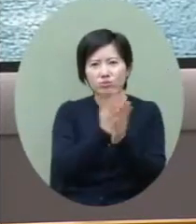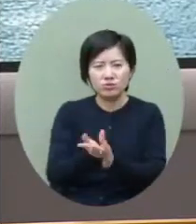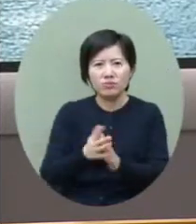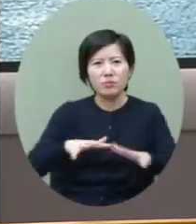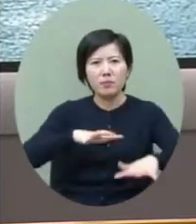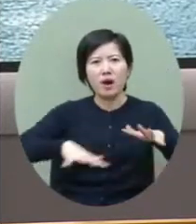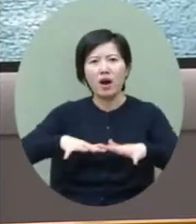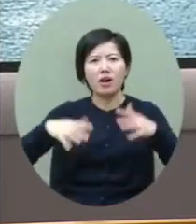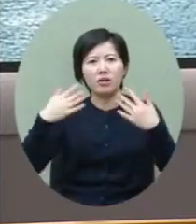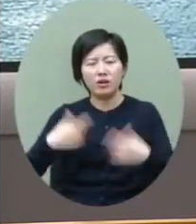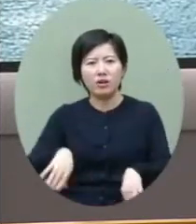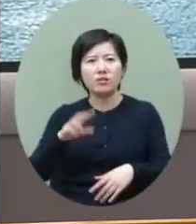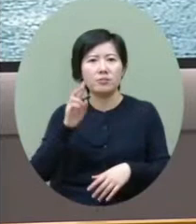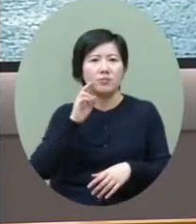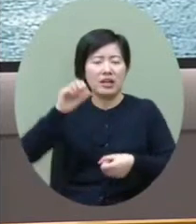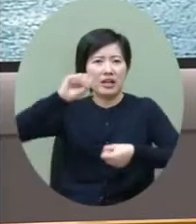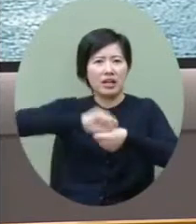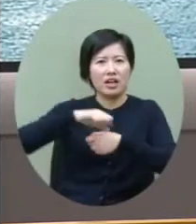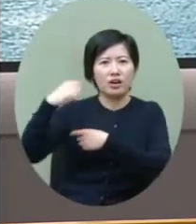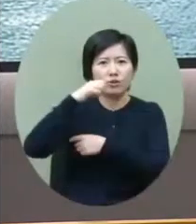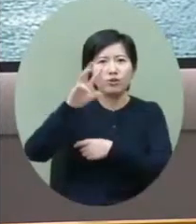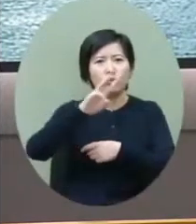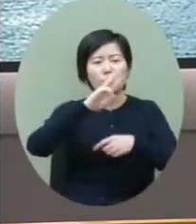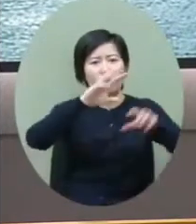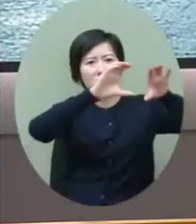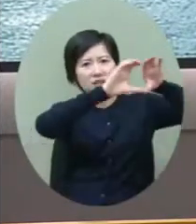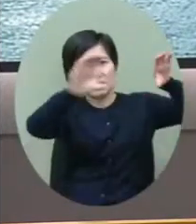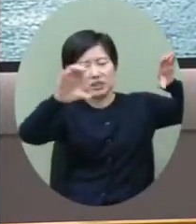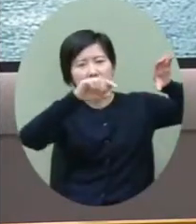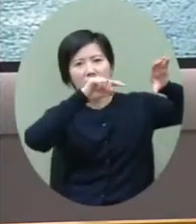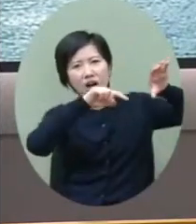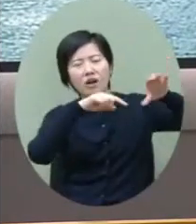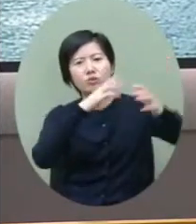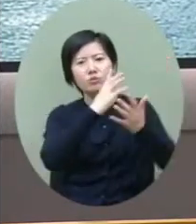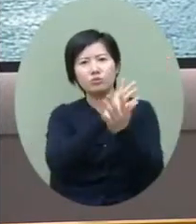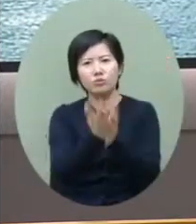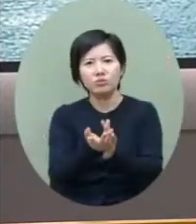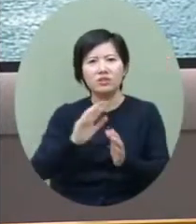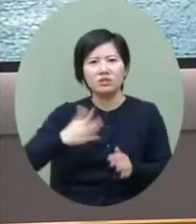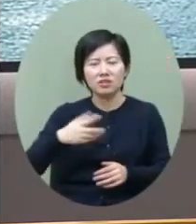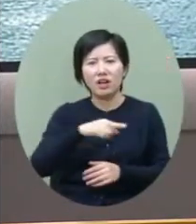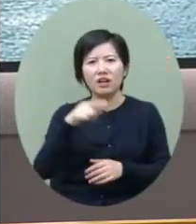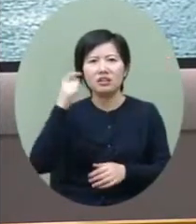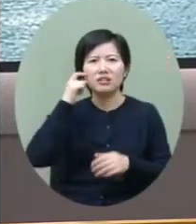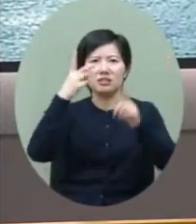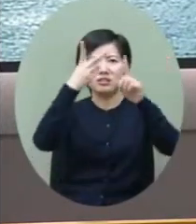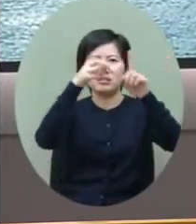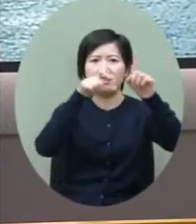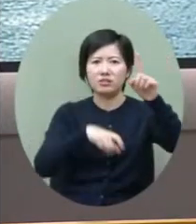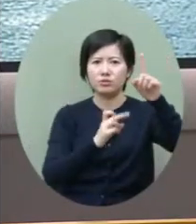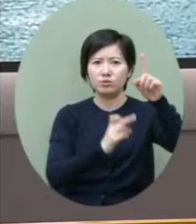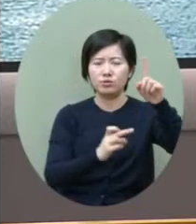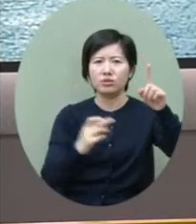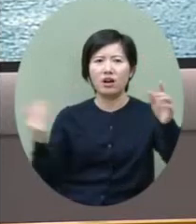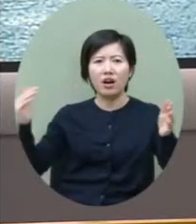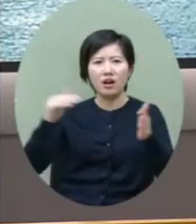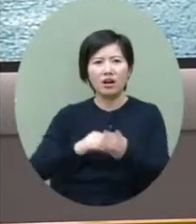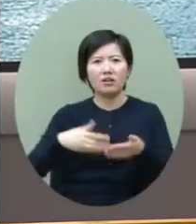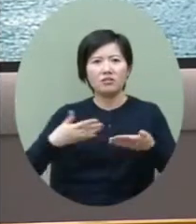many immediate measures were taken, such as enhancing the water